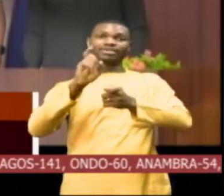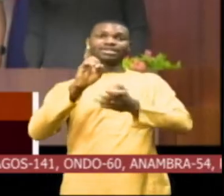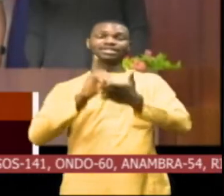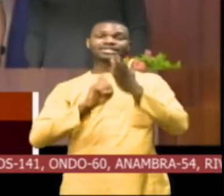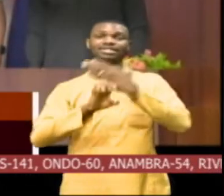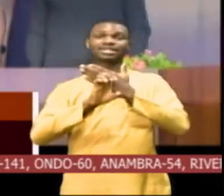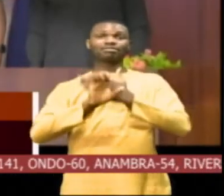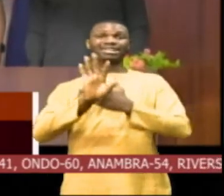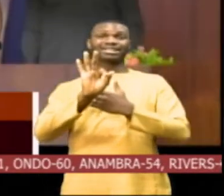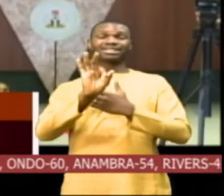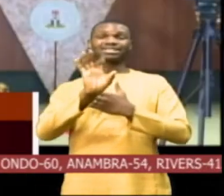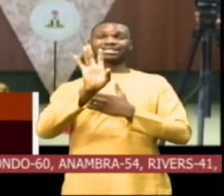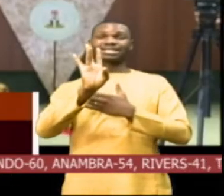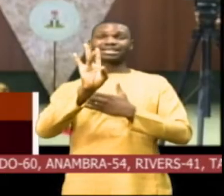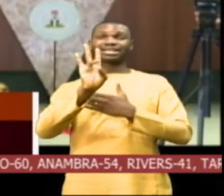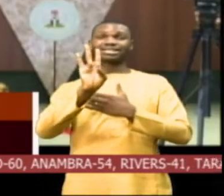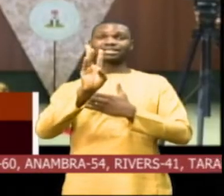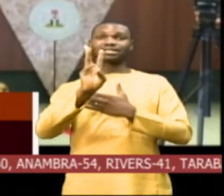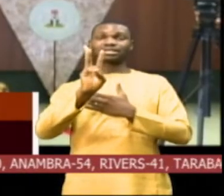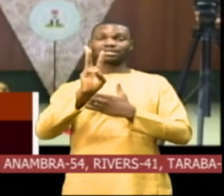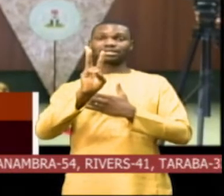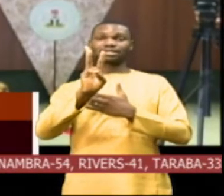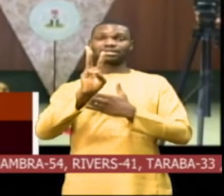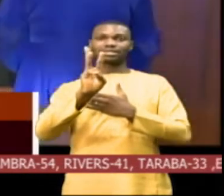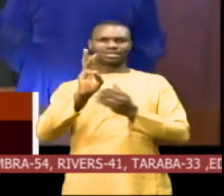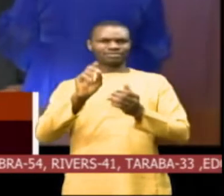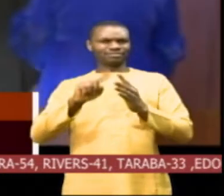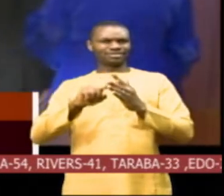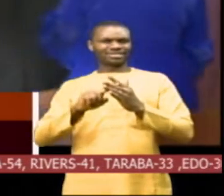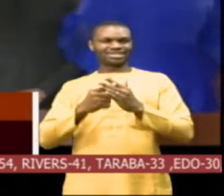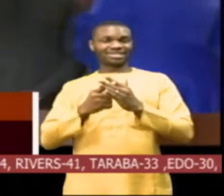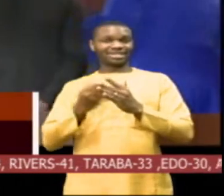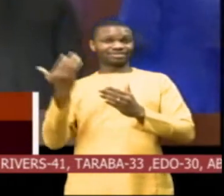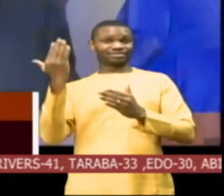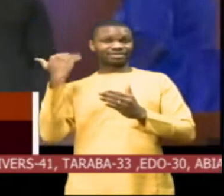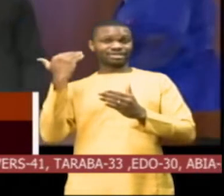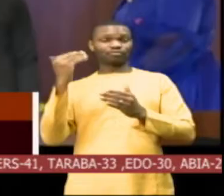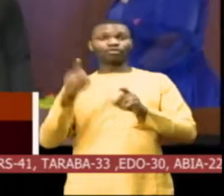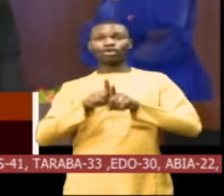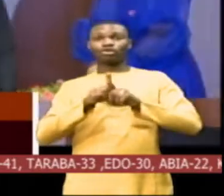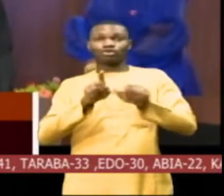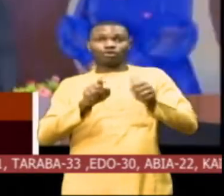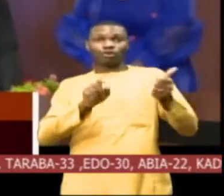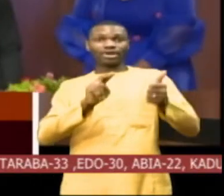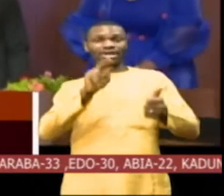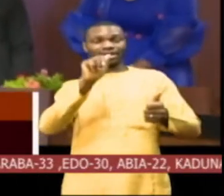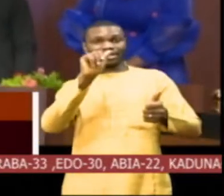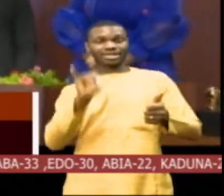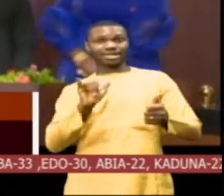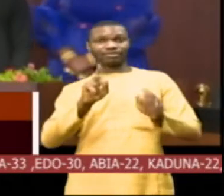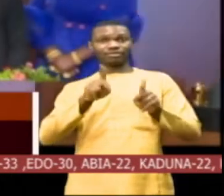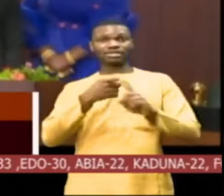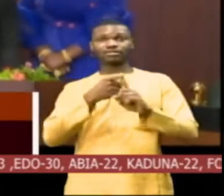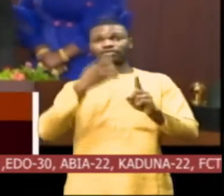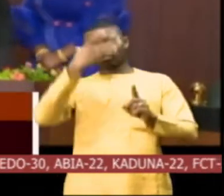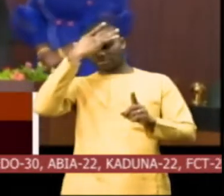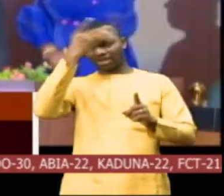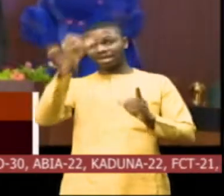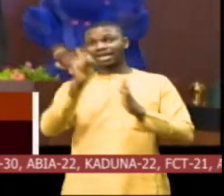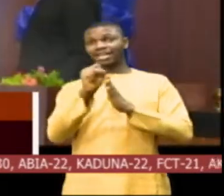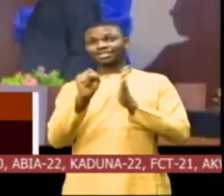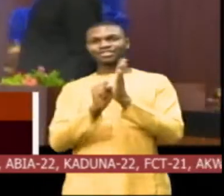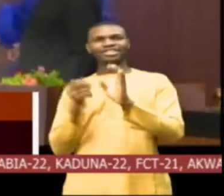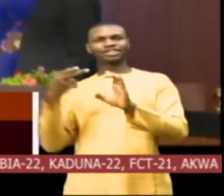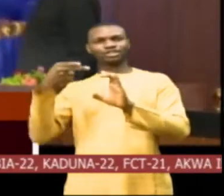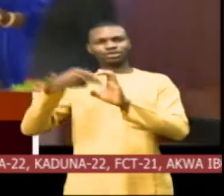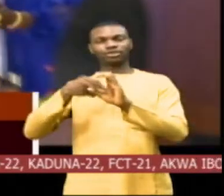an infantry officer. His counterpart of the Nigerian Navy, Vice Admiral Awal Zubairu Gambo from Kano State, joined the